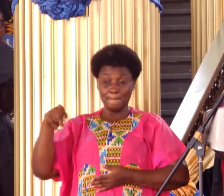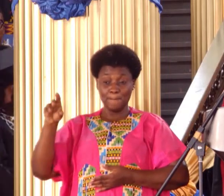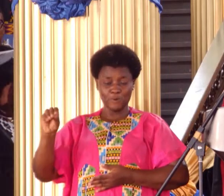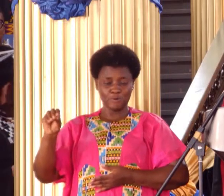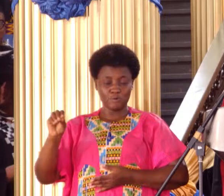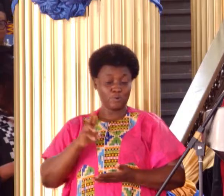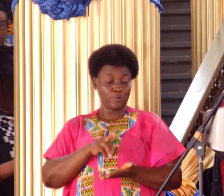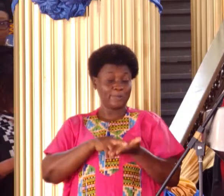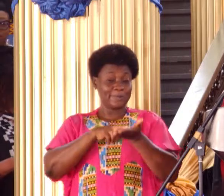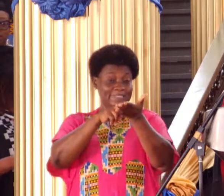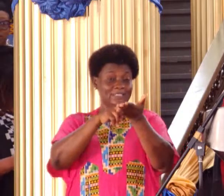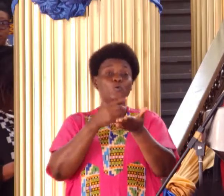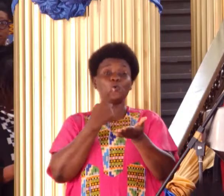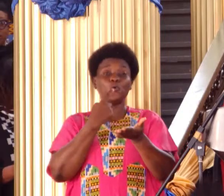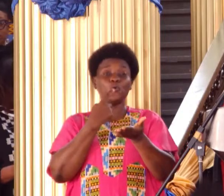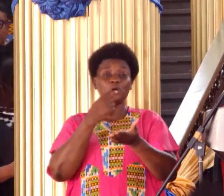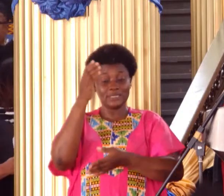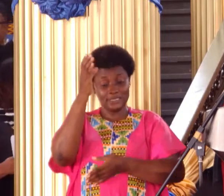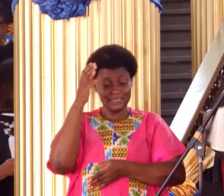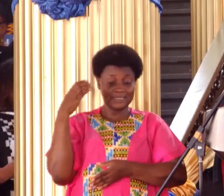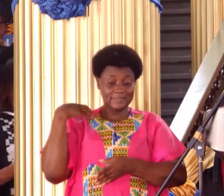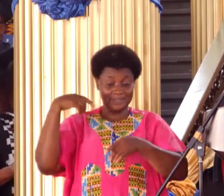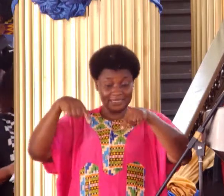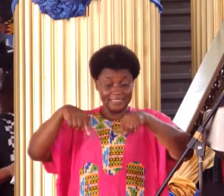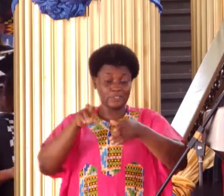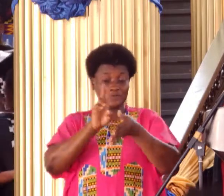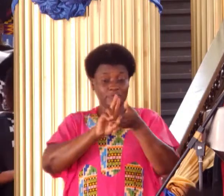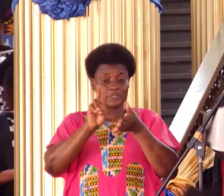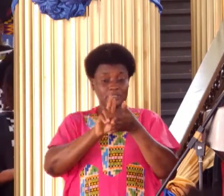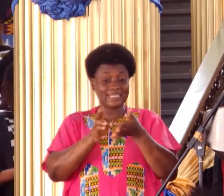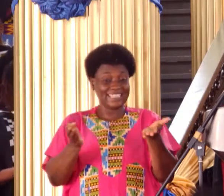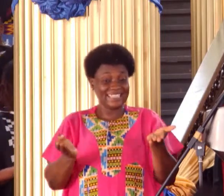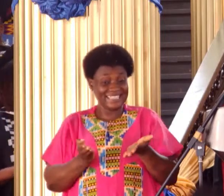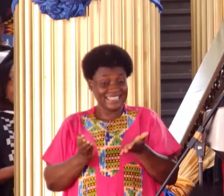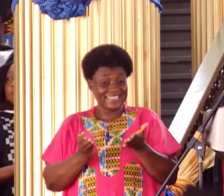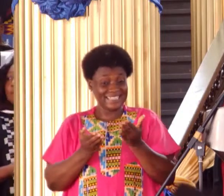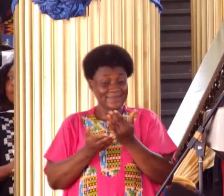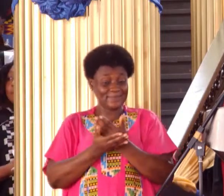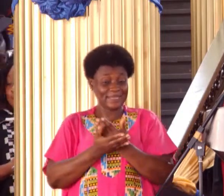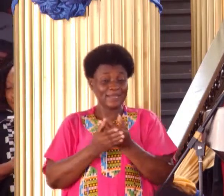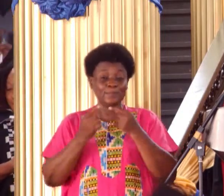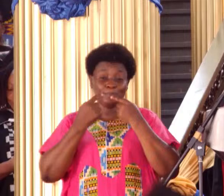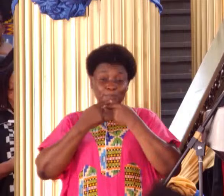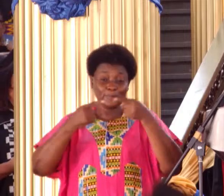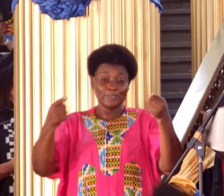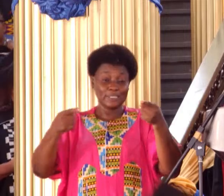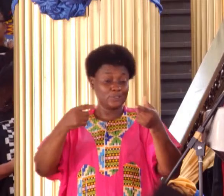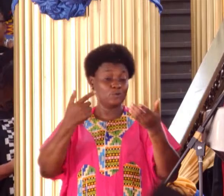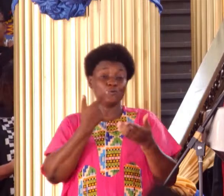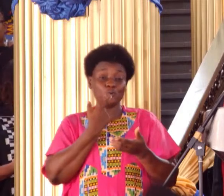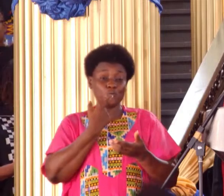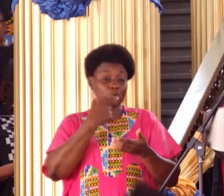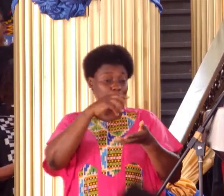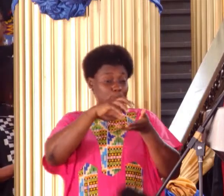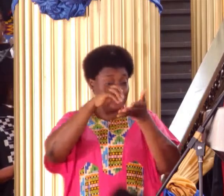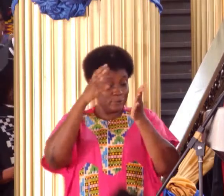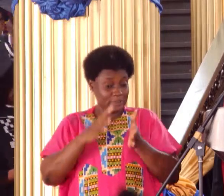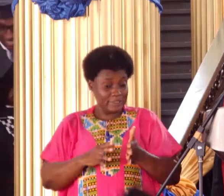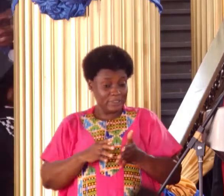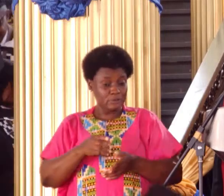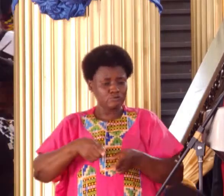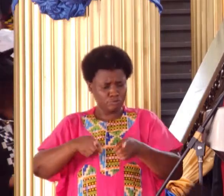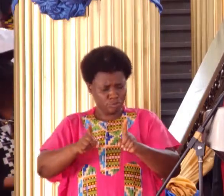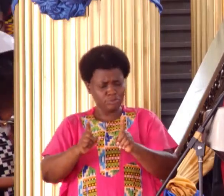representing the Chancellor of this university, hereby pronounce the students duly